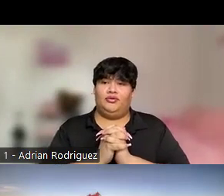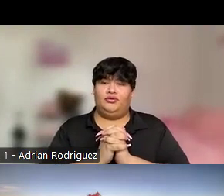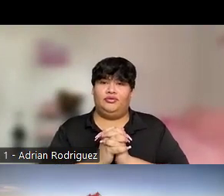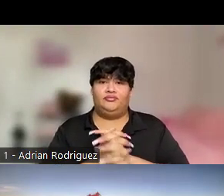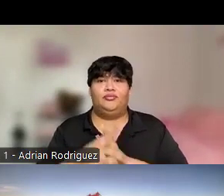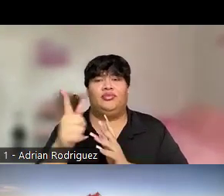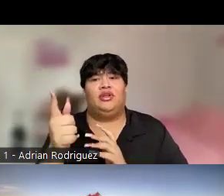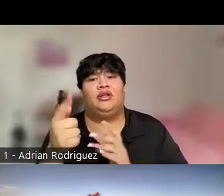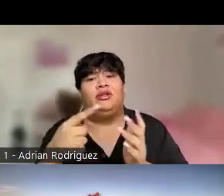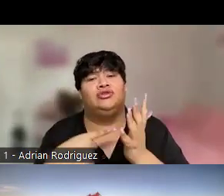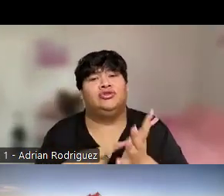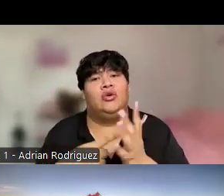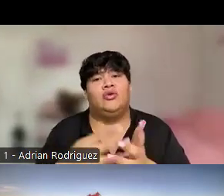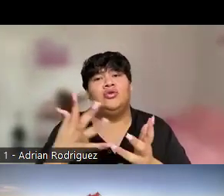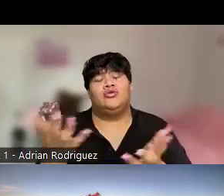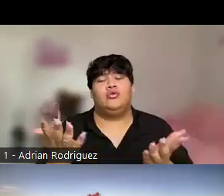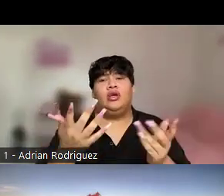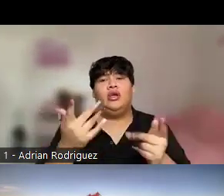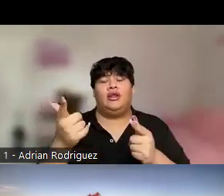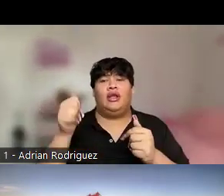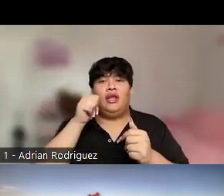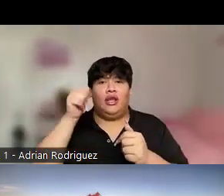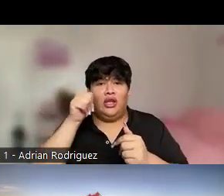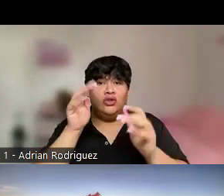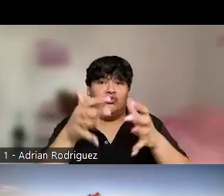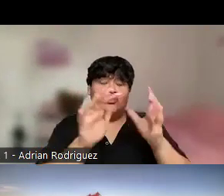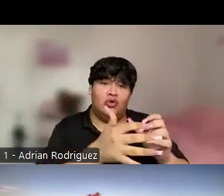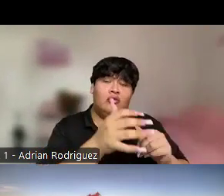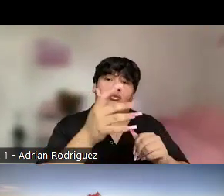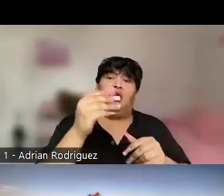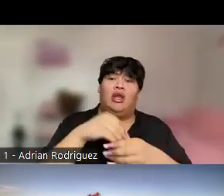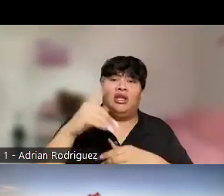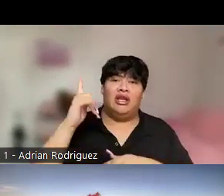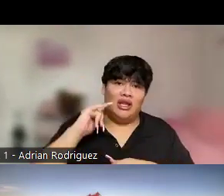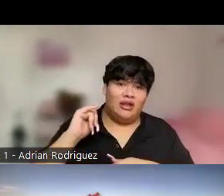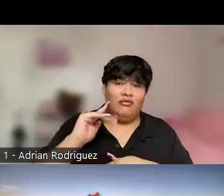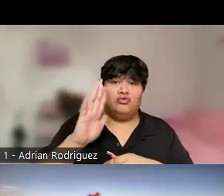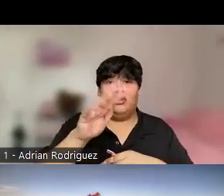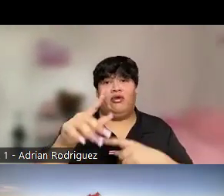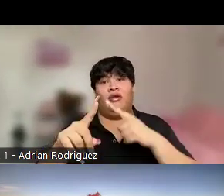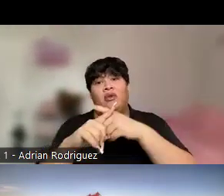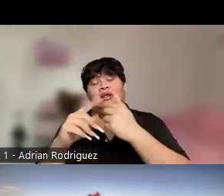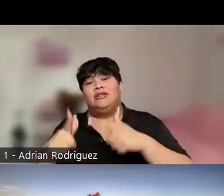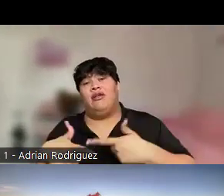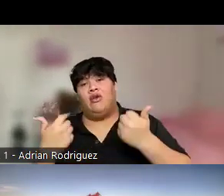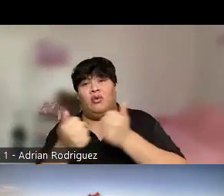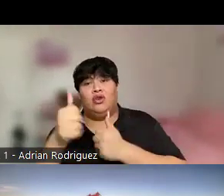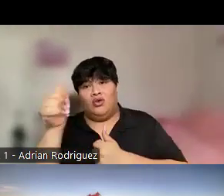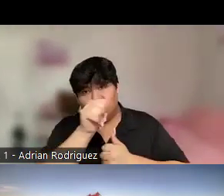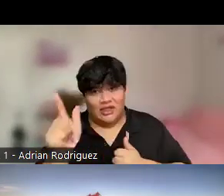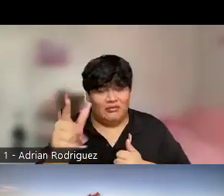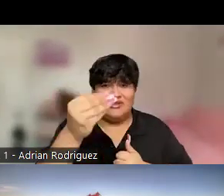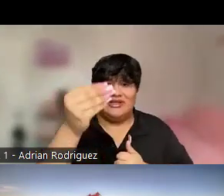This slide represents the projected age group distribution of Californians age 55 plus living with Alzheimer's